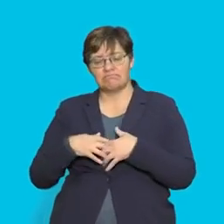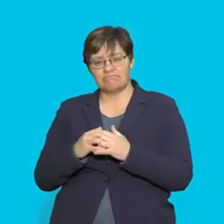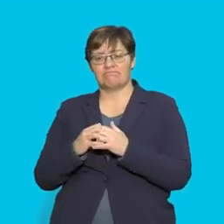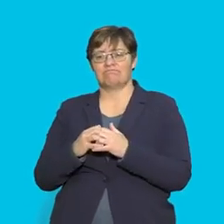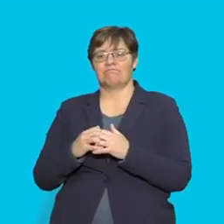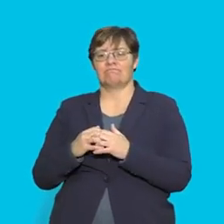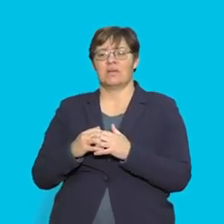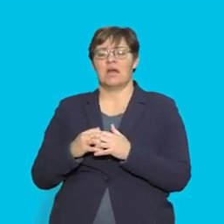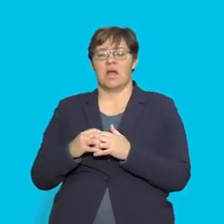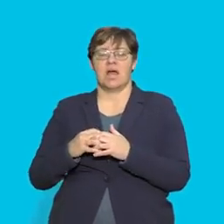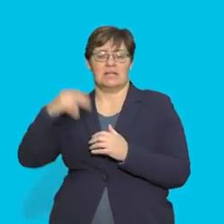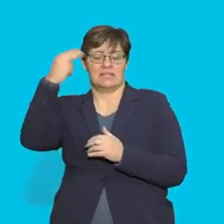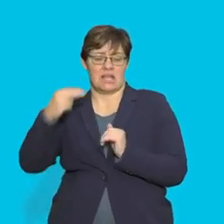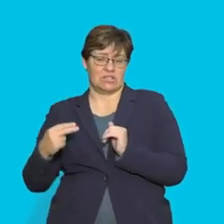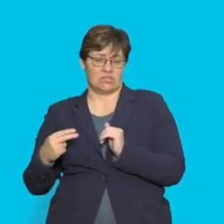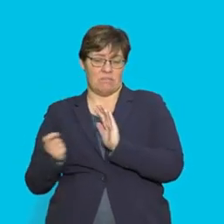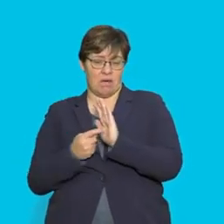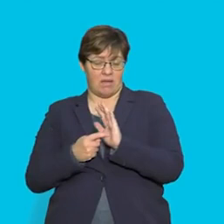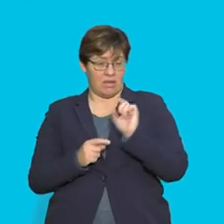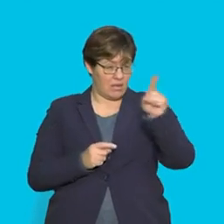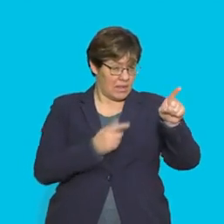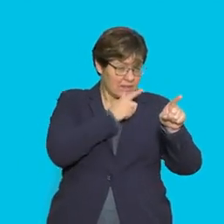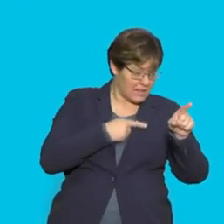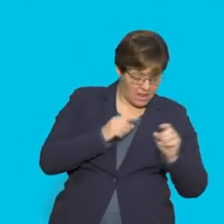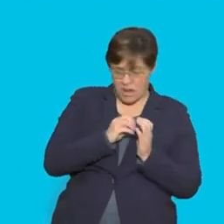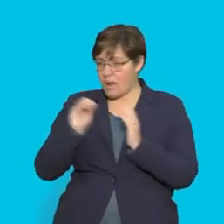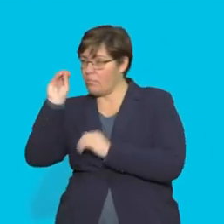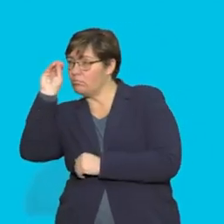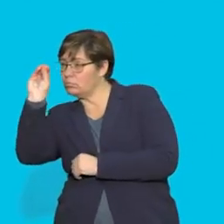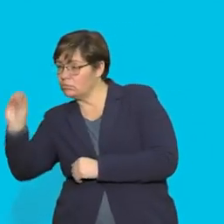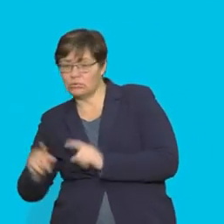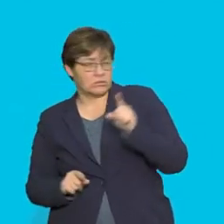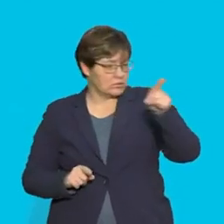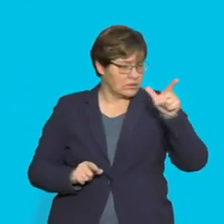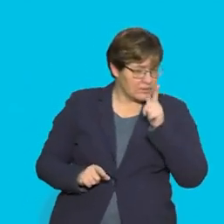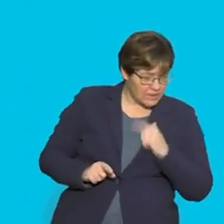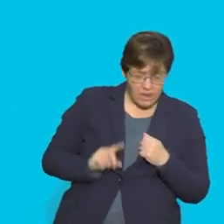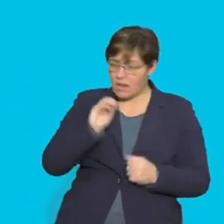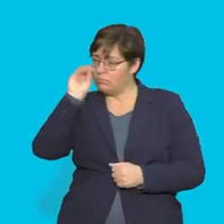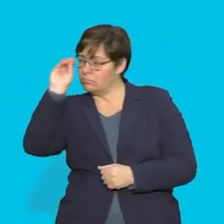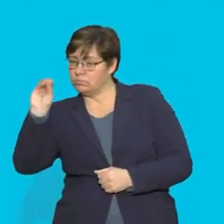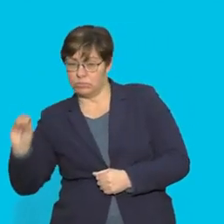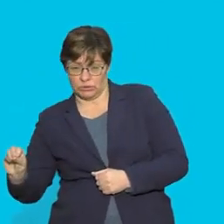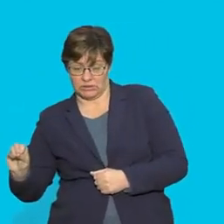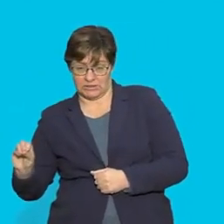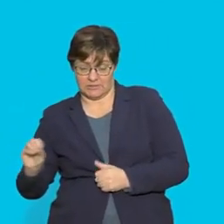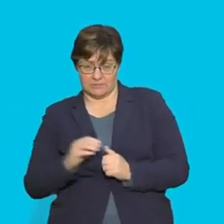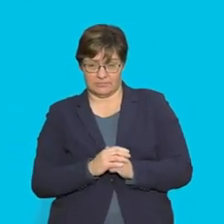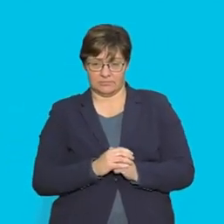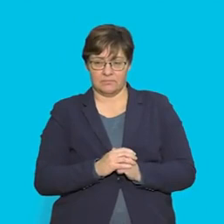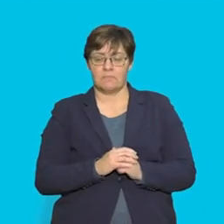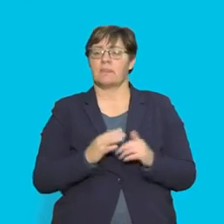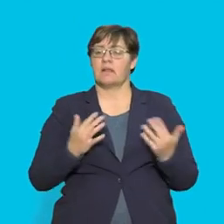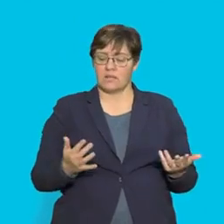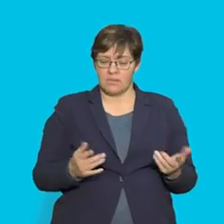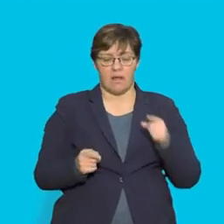have, right? So if they said in this triangle and in that triangle there are two equal angles, you will then do this and say that and